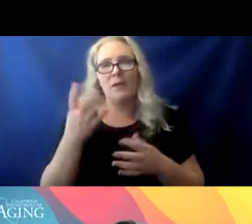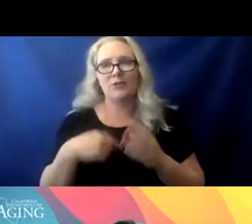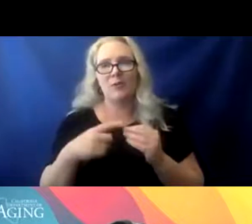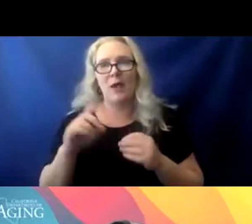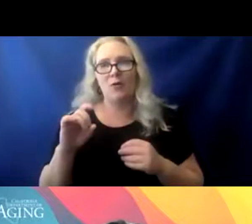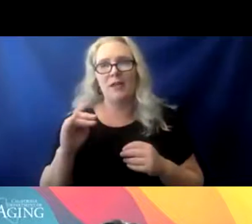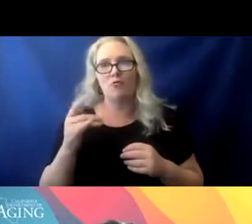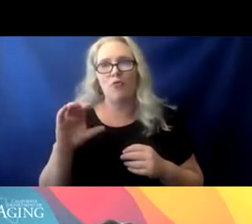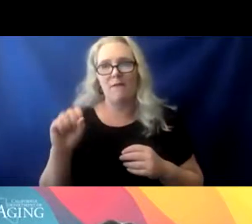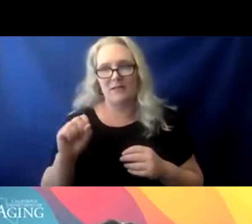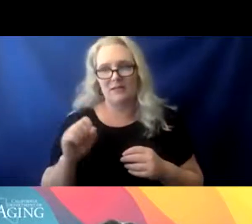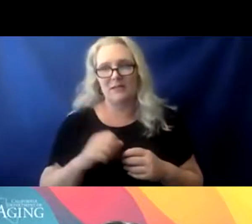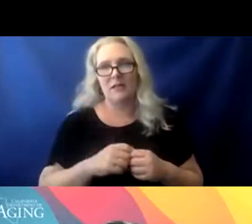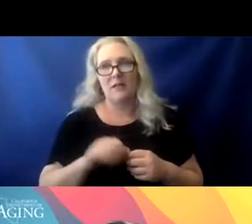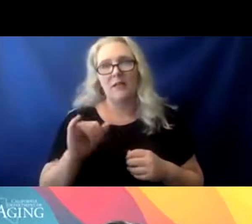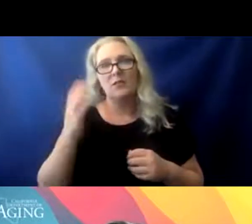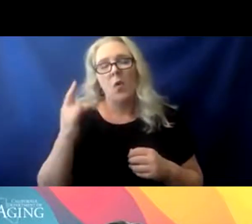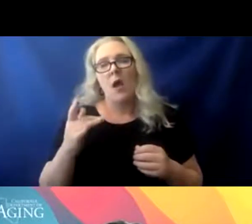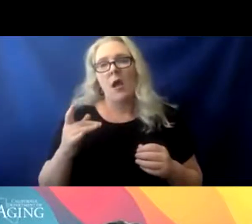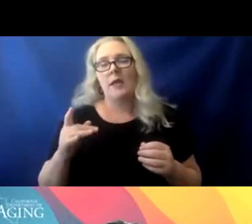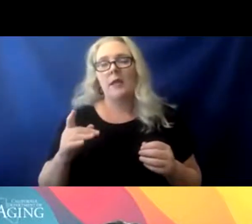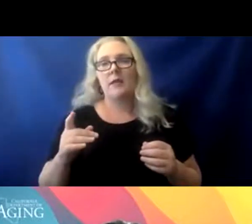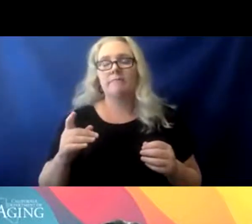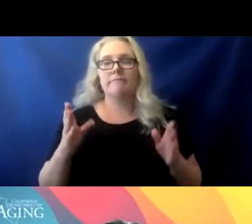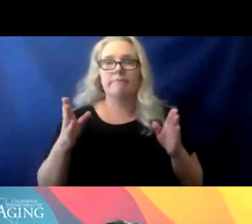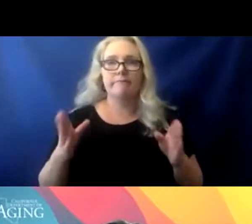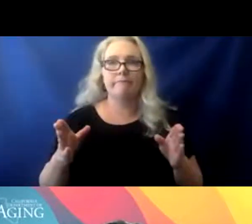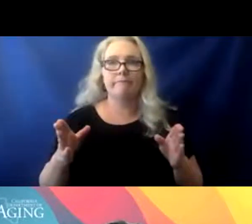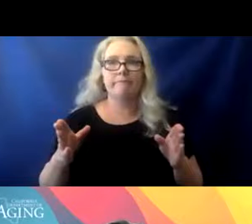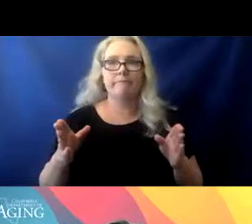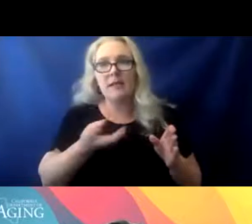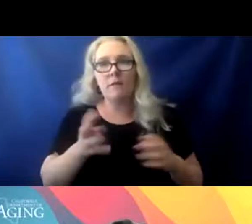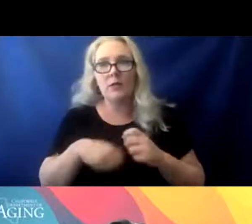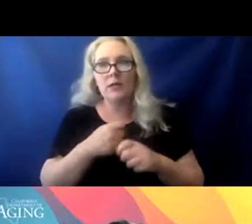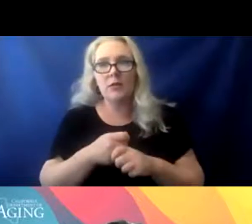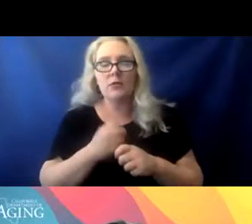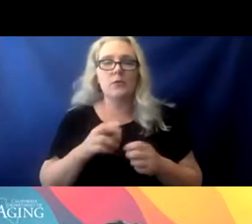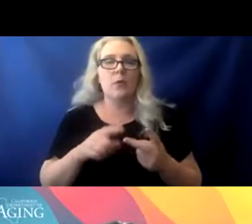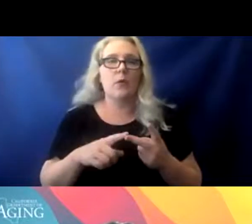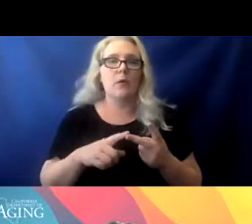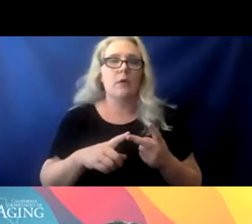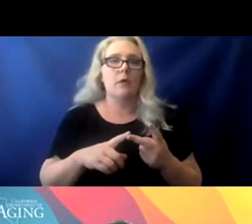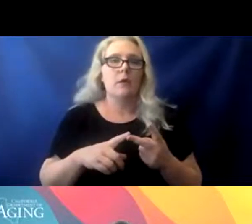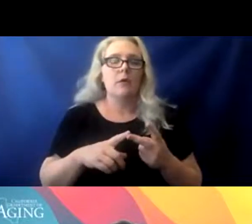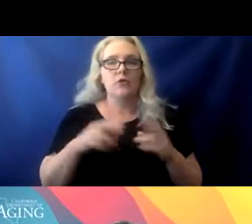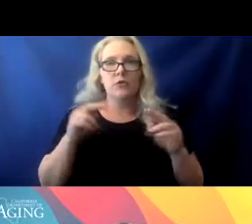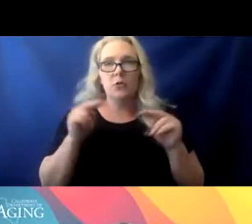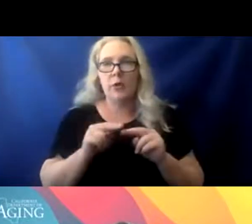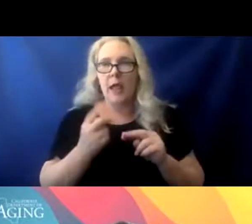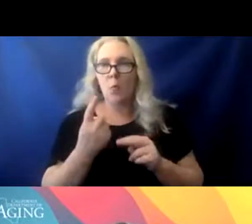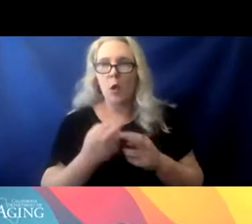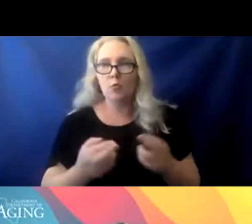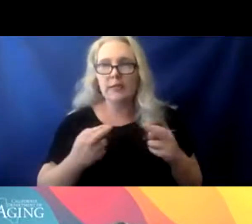So that's why bundling across years, looking at regions, these are tools that we've made available to try and